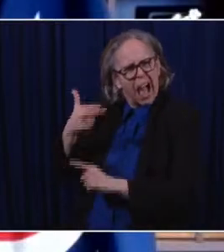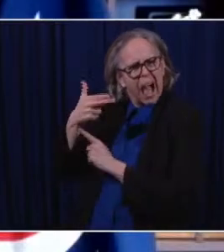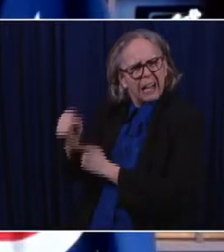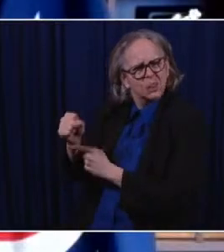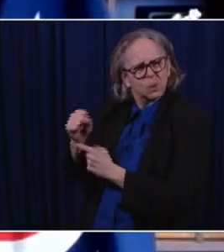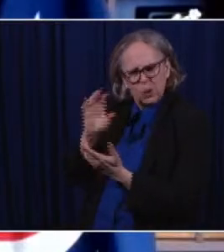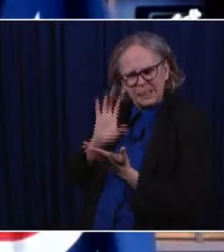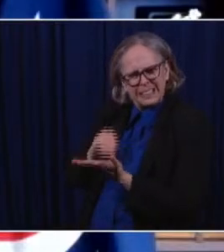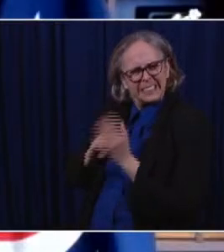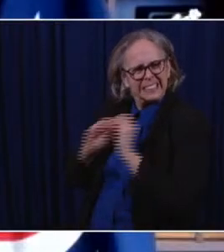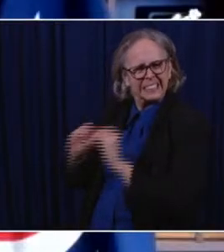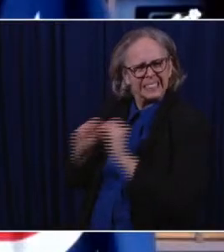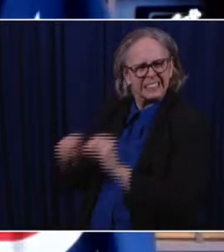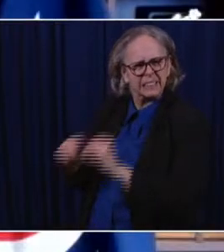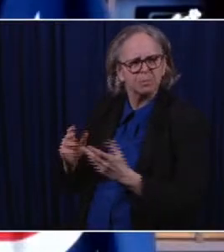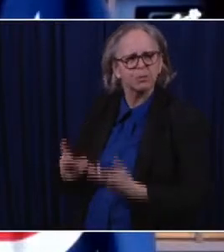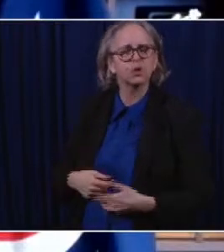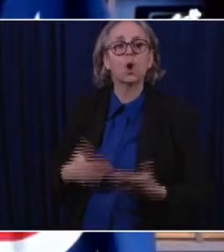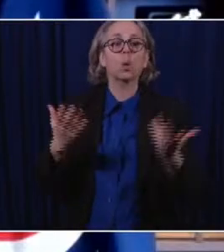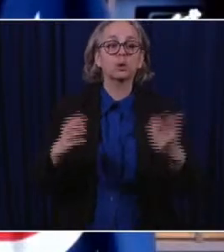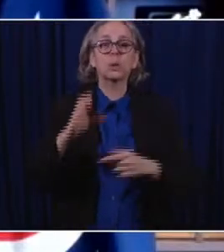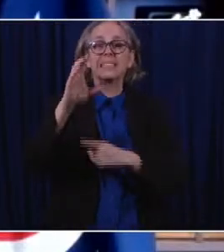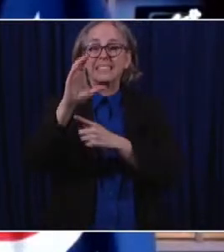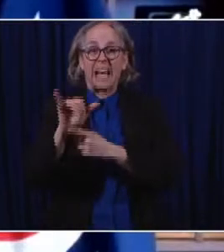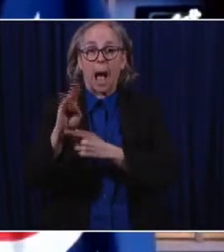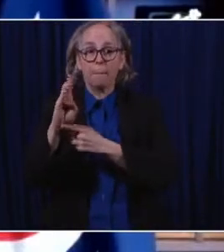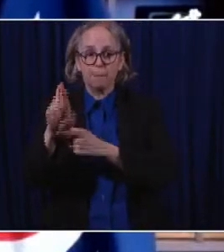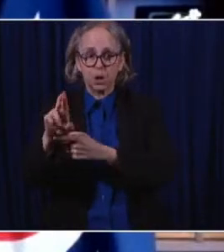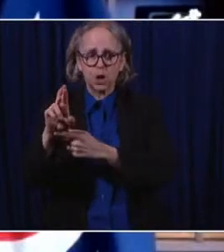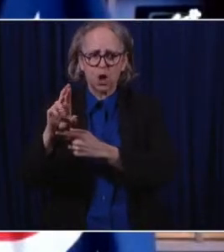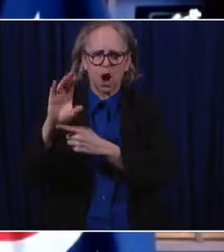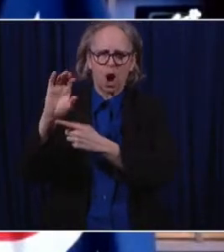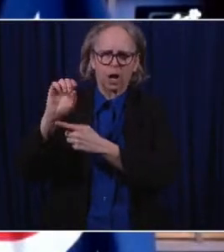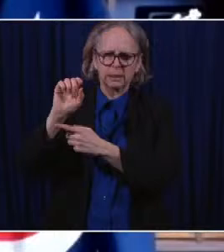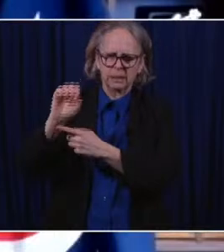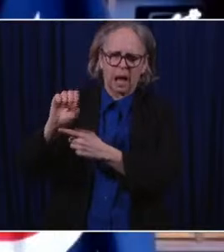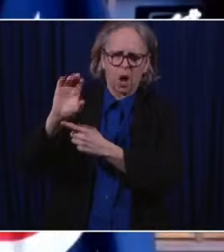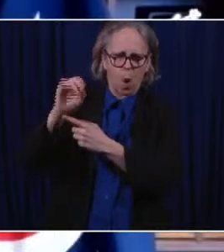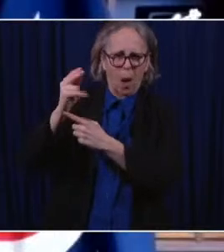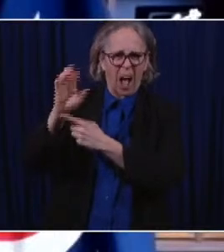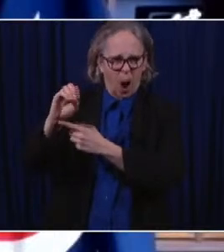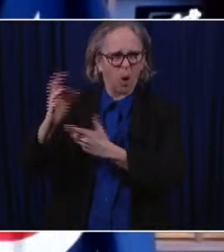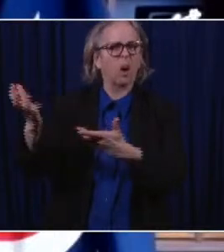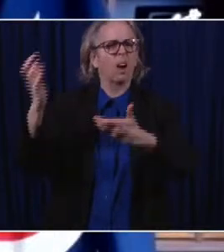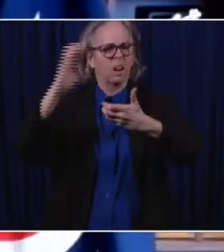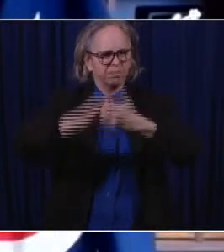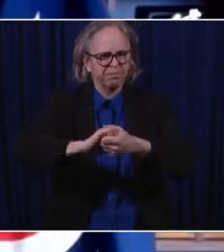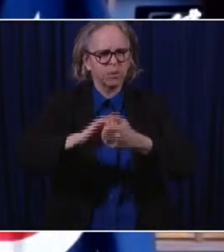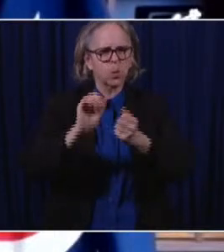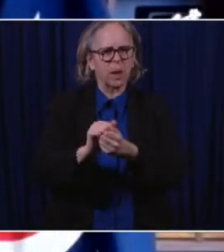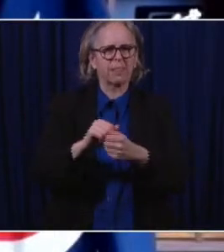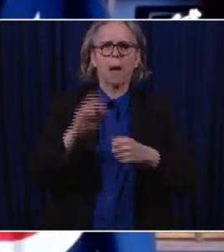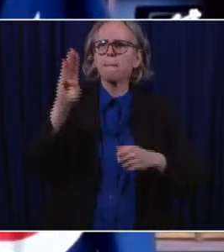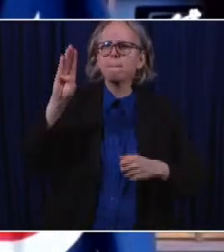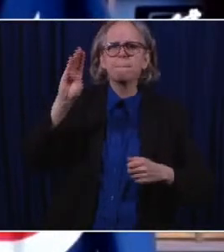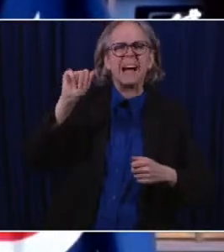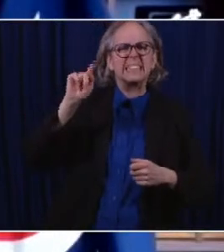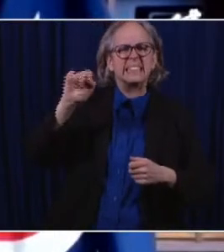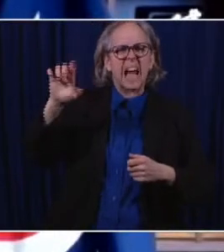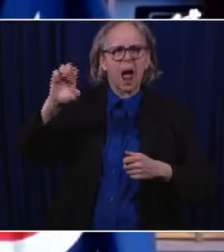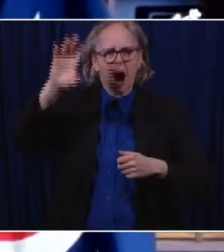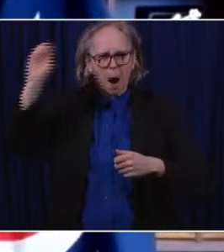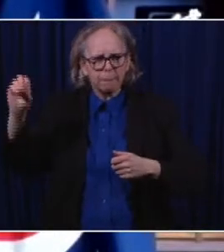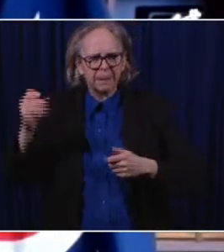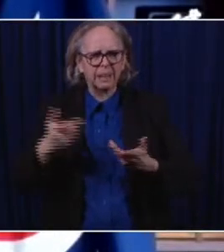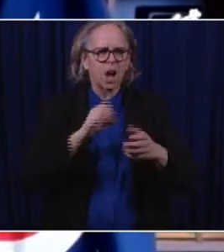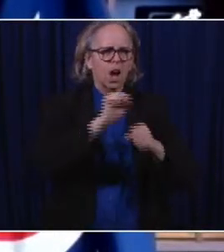the CISO at Ohio State University, and included representatives of Battelle, Code.org, Her Academy, and Project Lead the Way, and others.